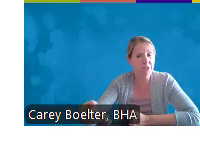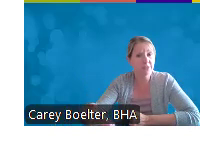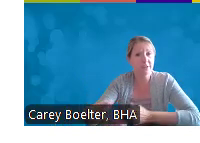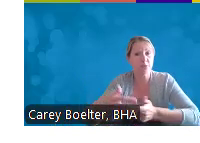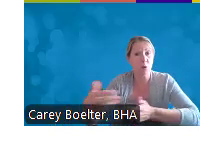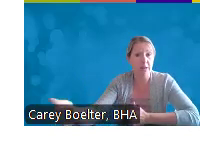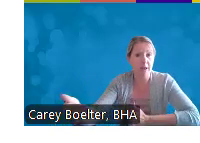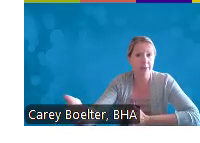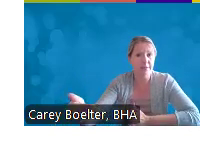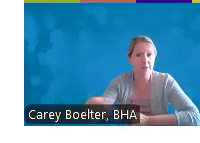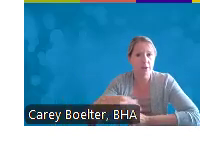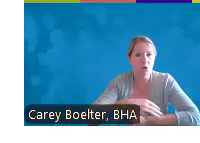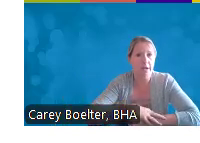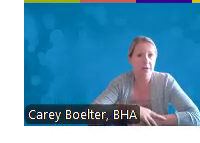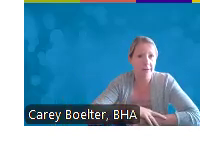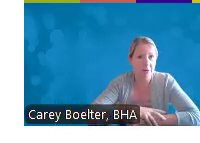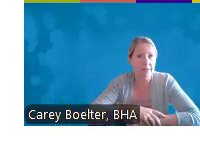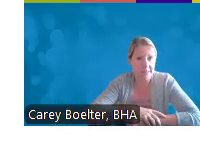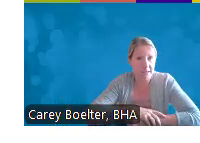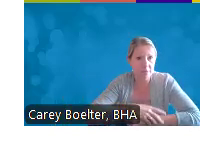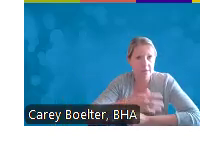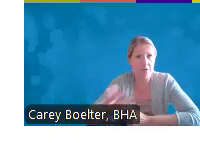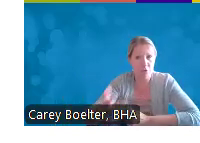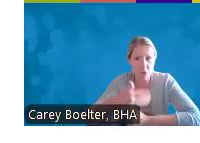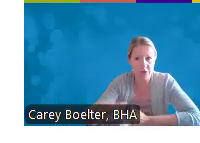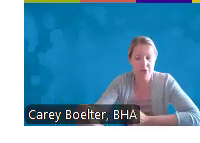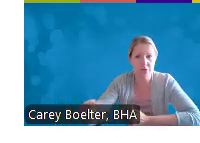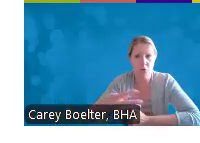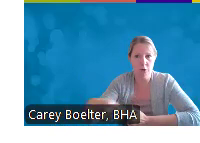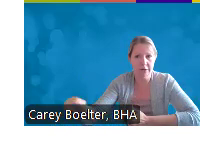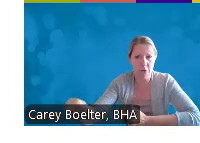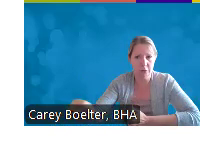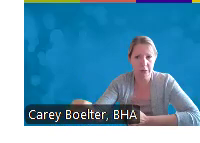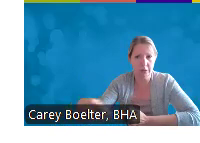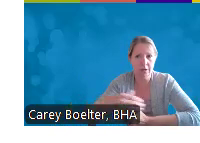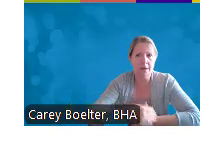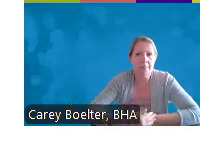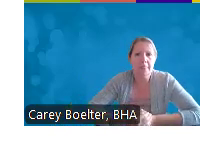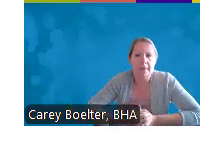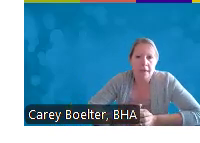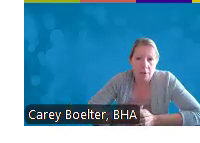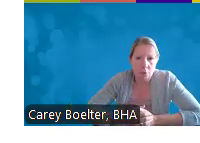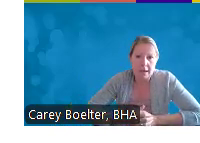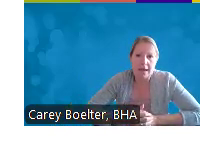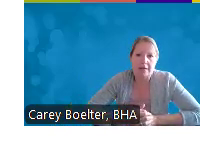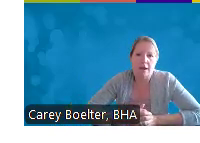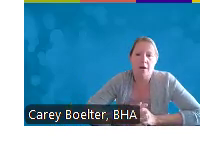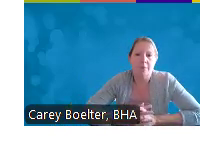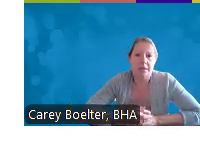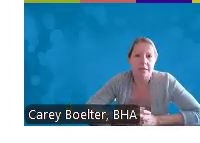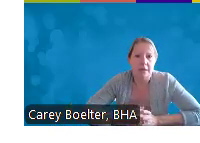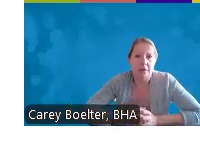post-test questions as well as create a final exam, and those questions were included. We